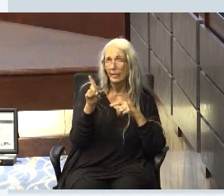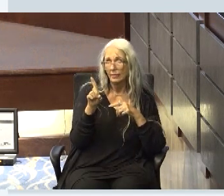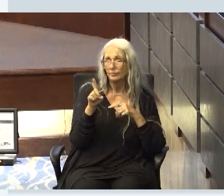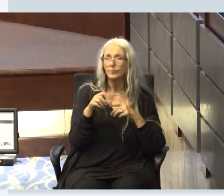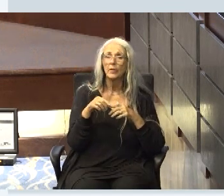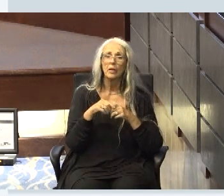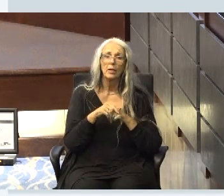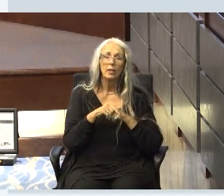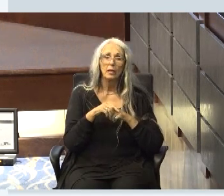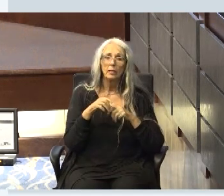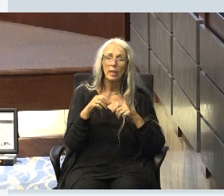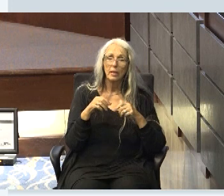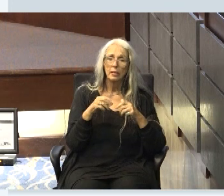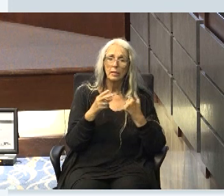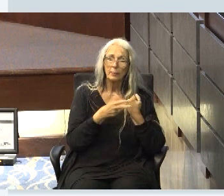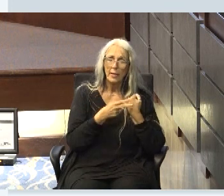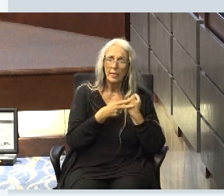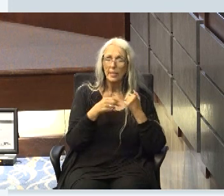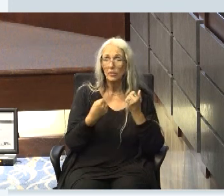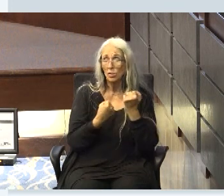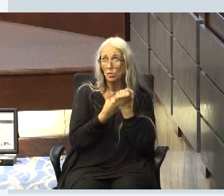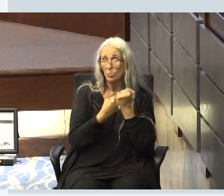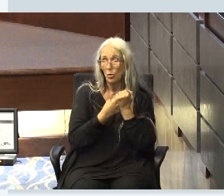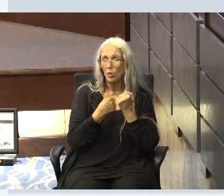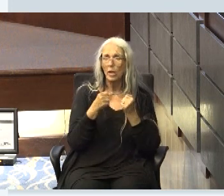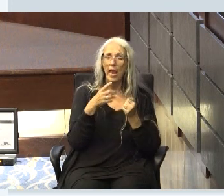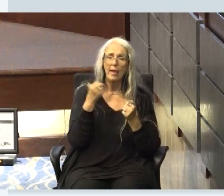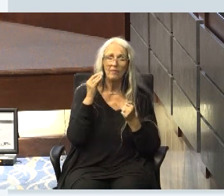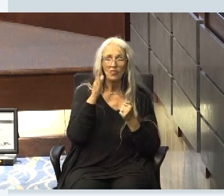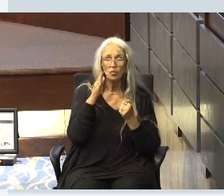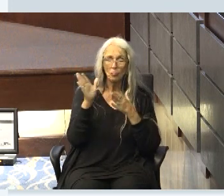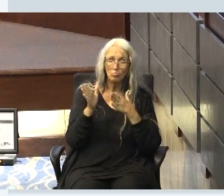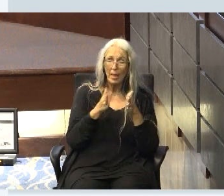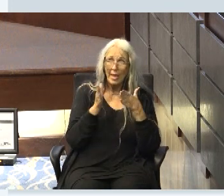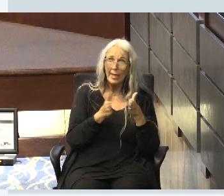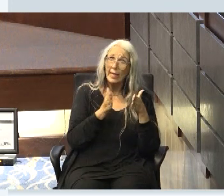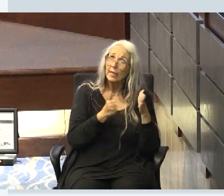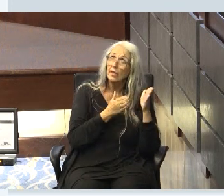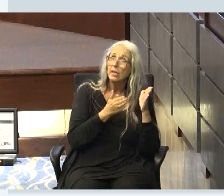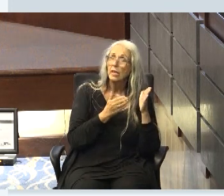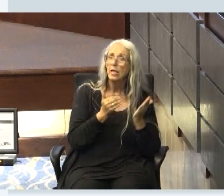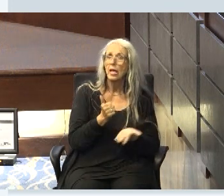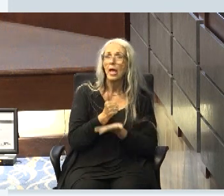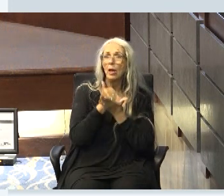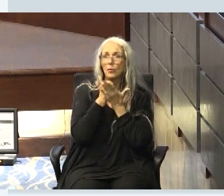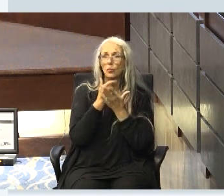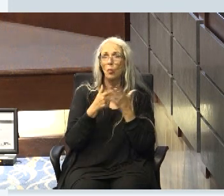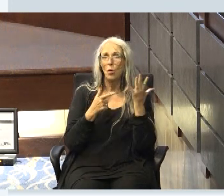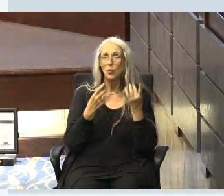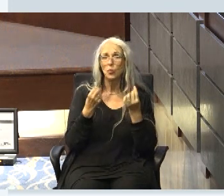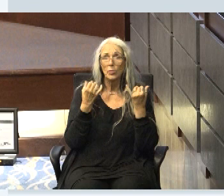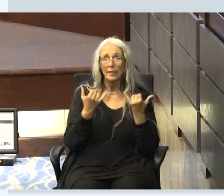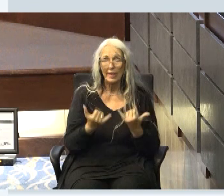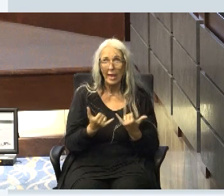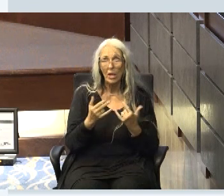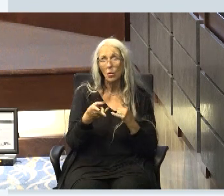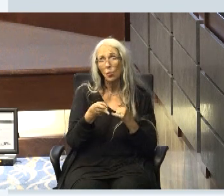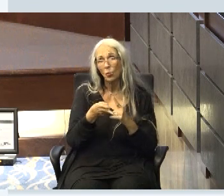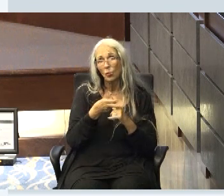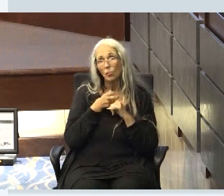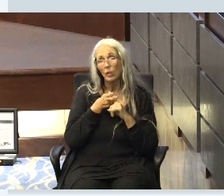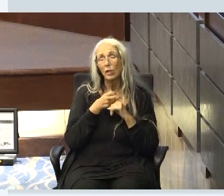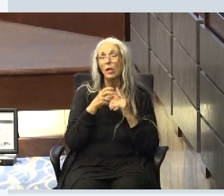this supports that future step of planning and helps the present step of attracting the qualified